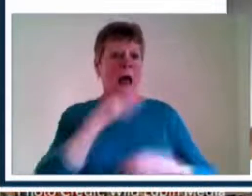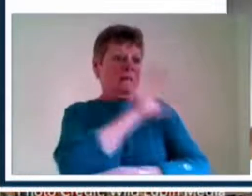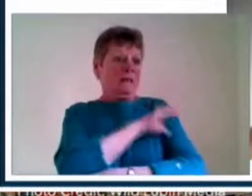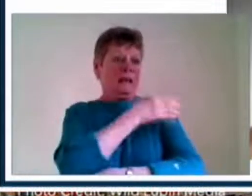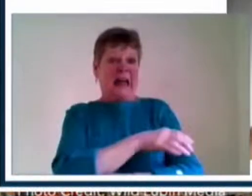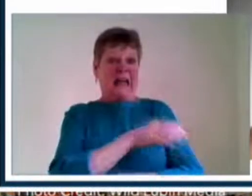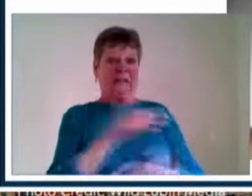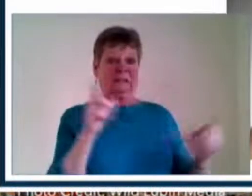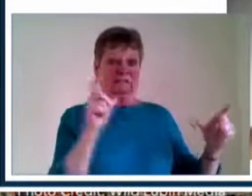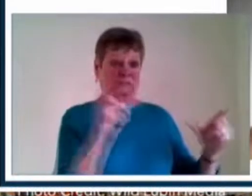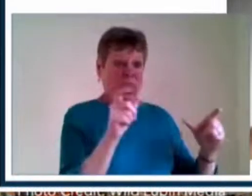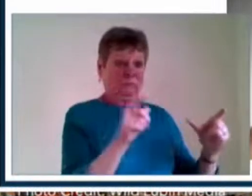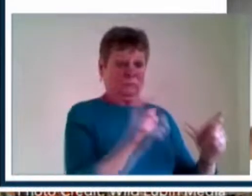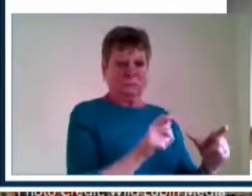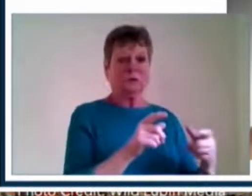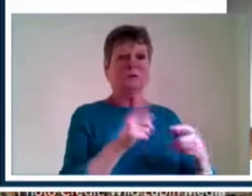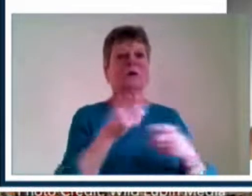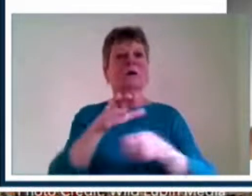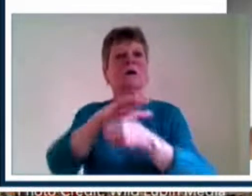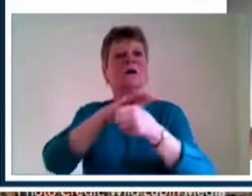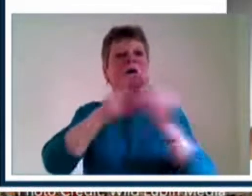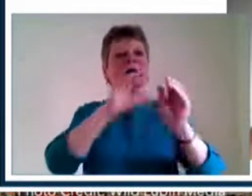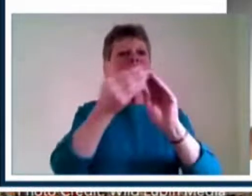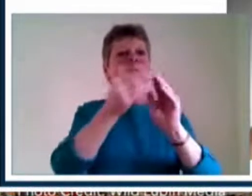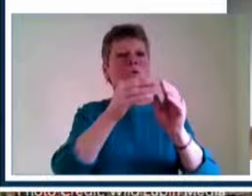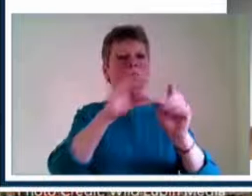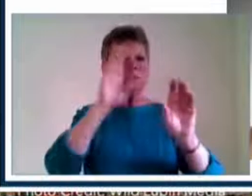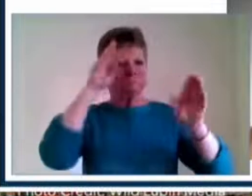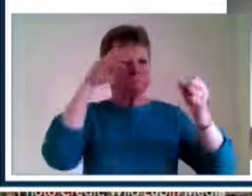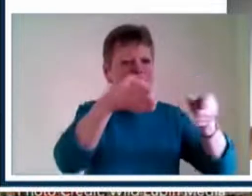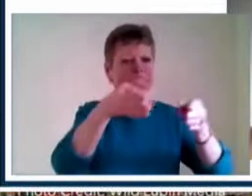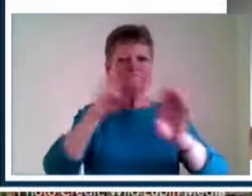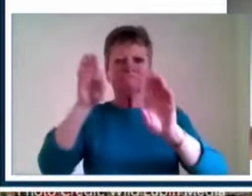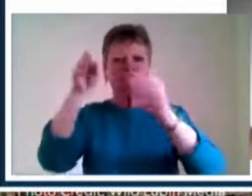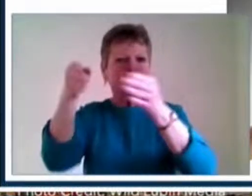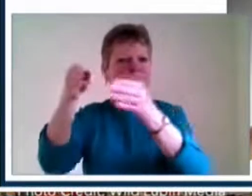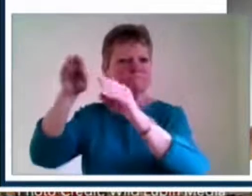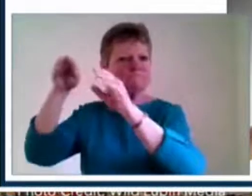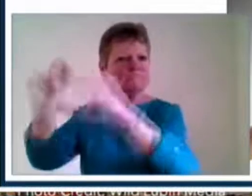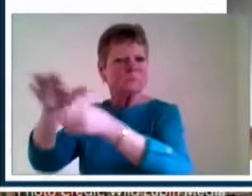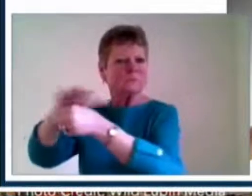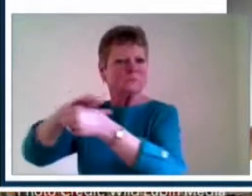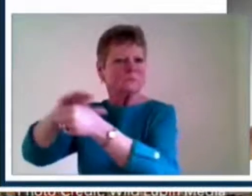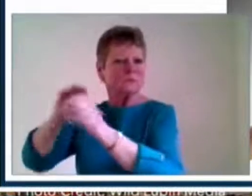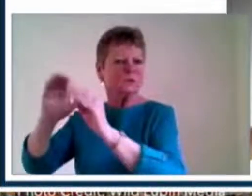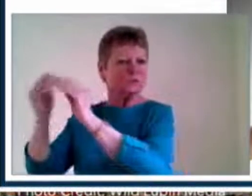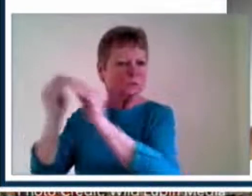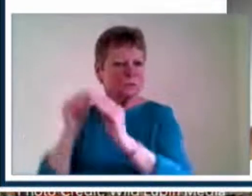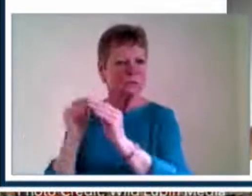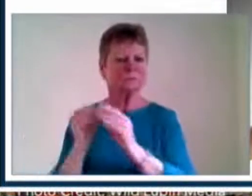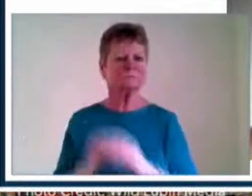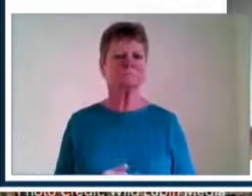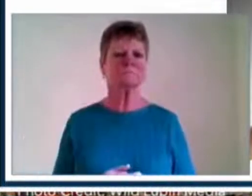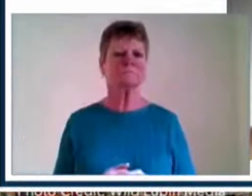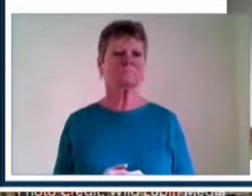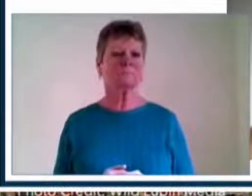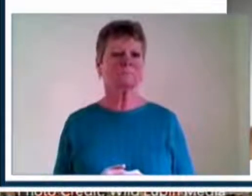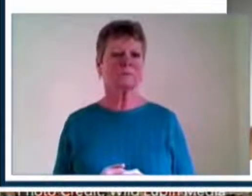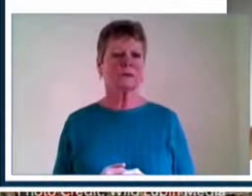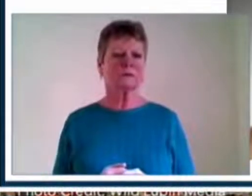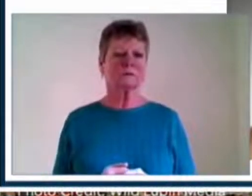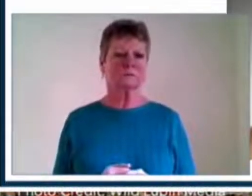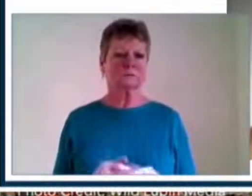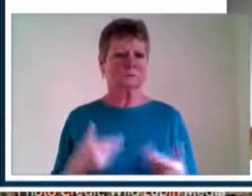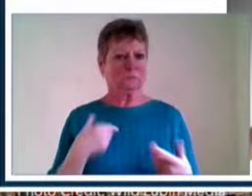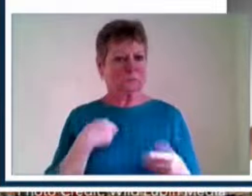our attention to more targeted community outreach to increase vaccine coverage in certain areas or groups. This is exactly